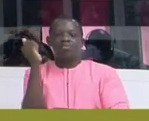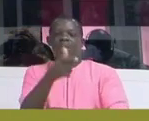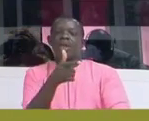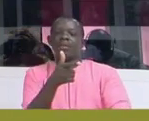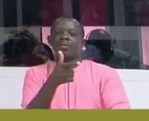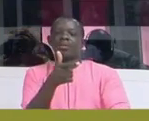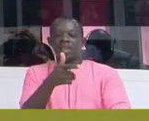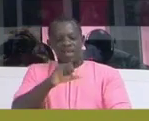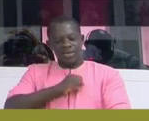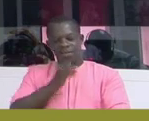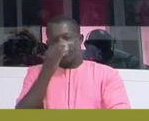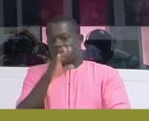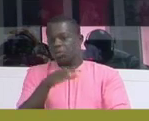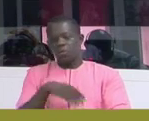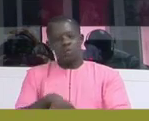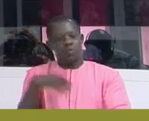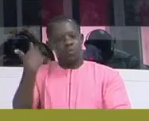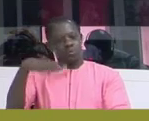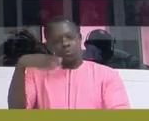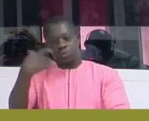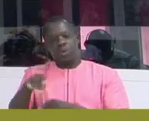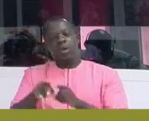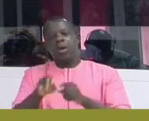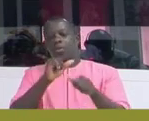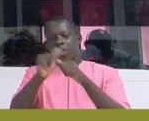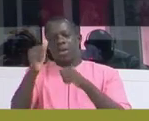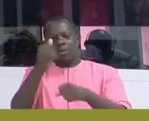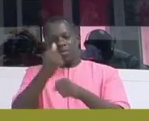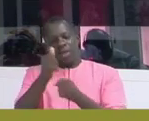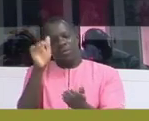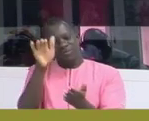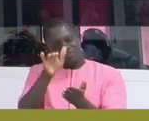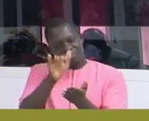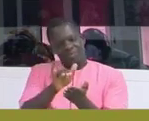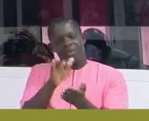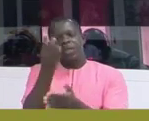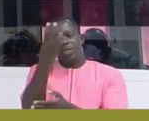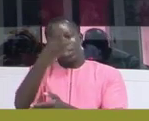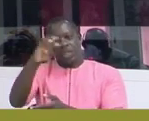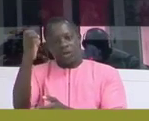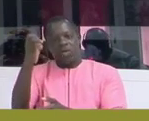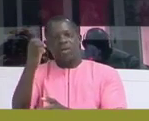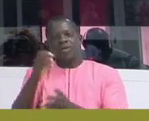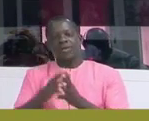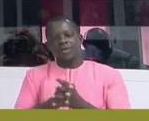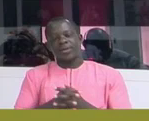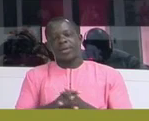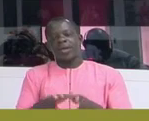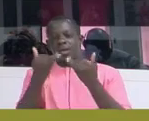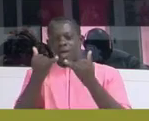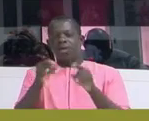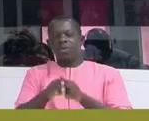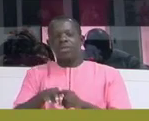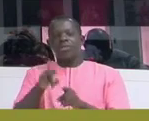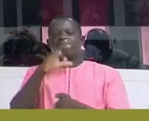pay 400. I said that was too much. I said leave it at